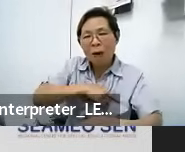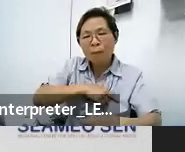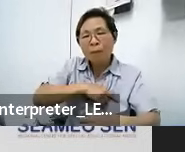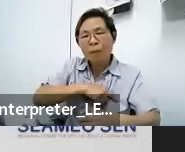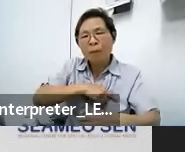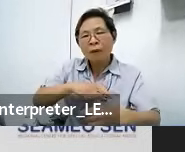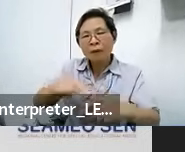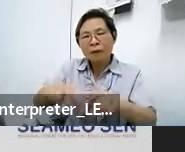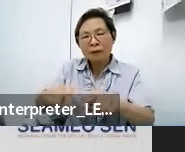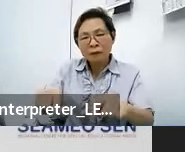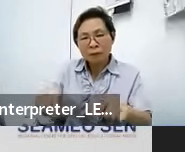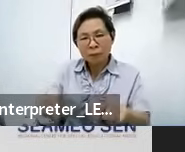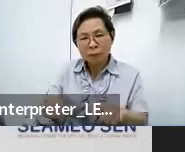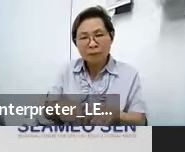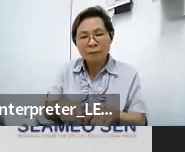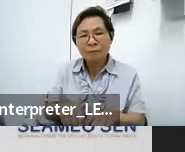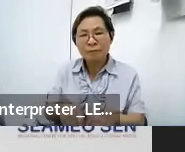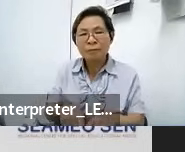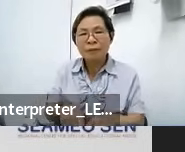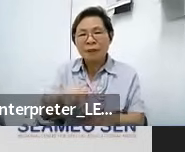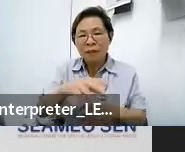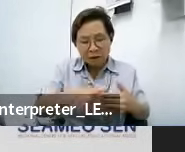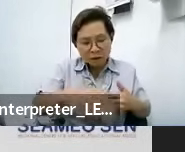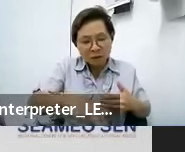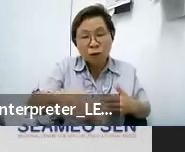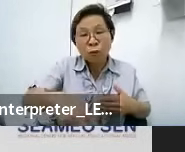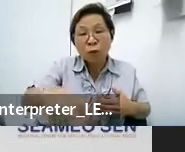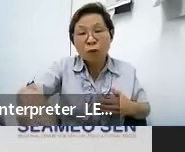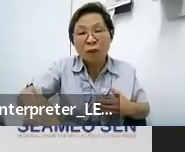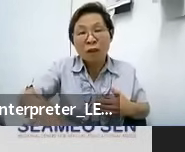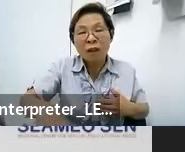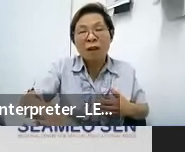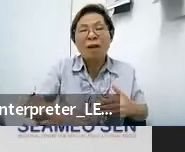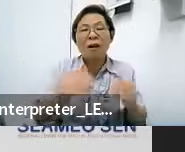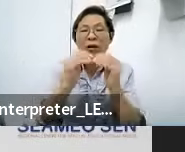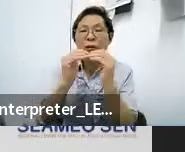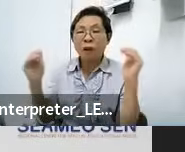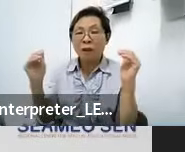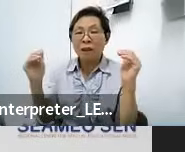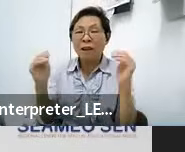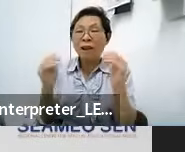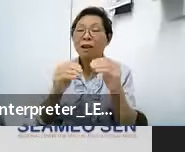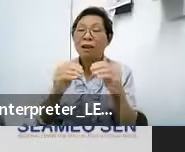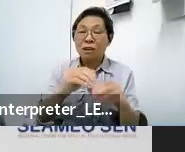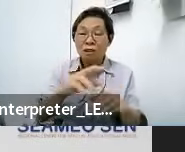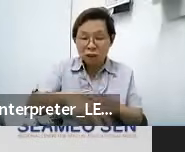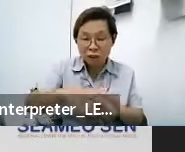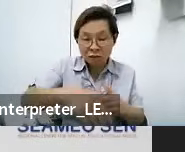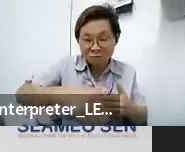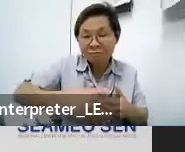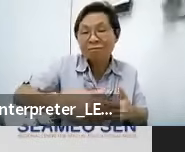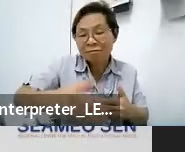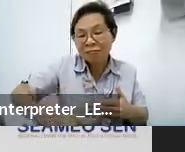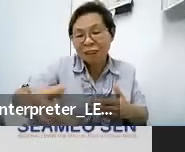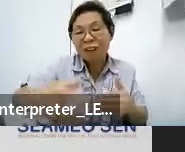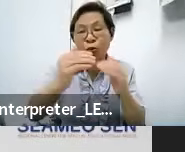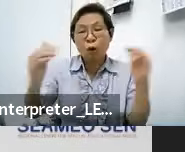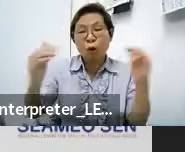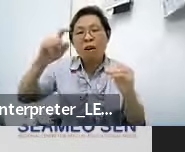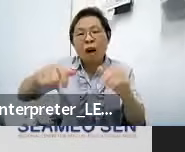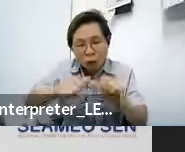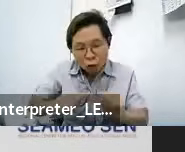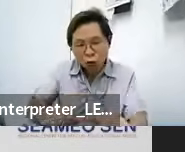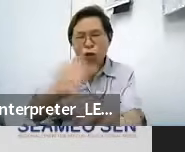of influence. The journey towards equity requires continuous effort